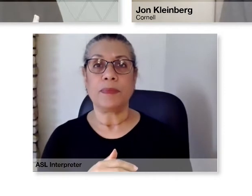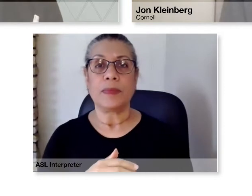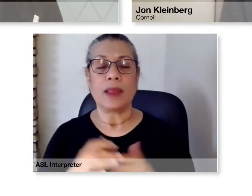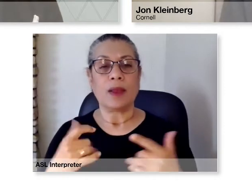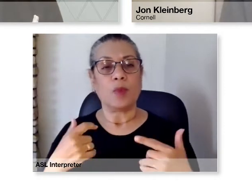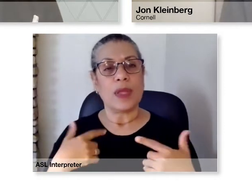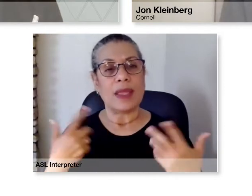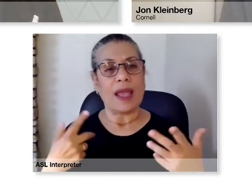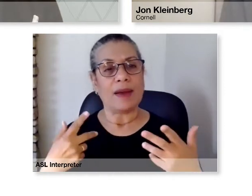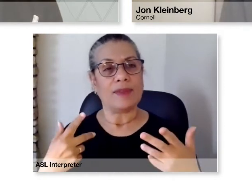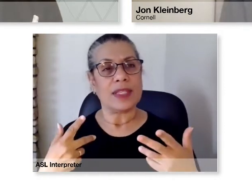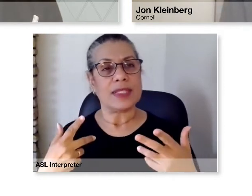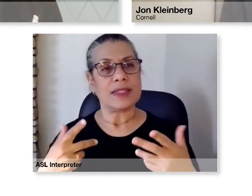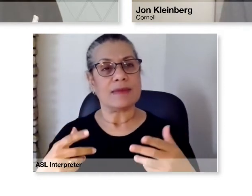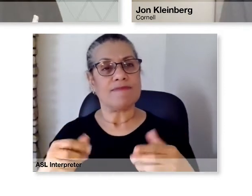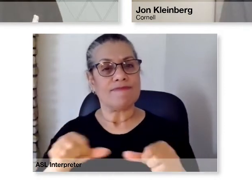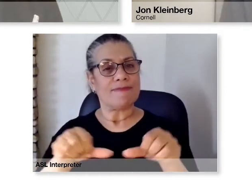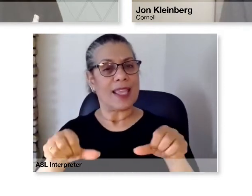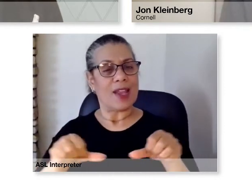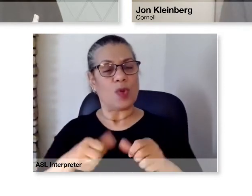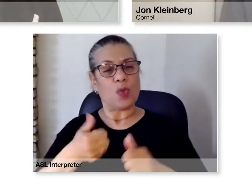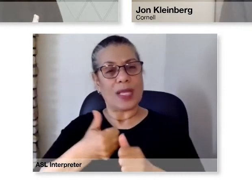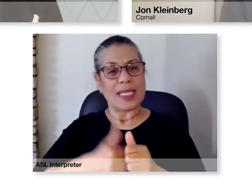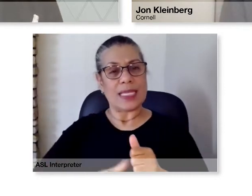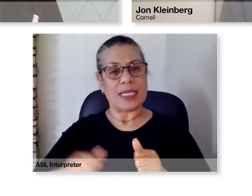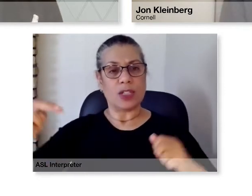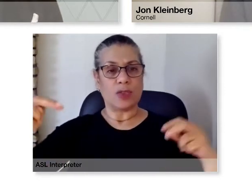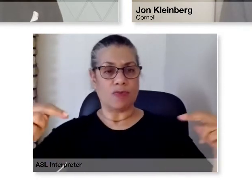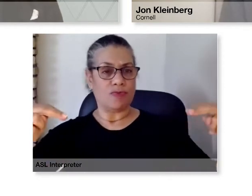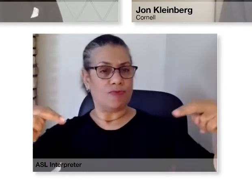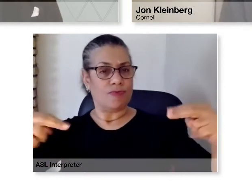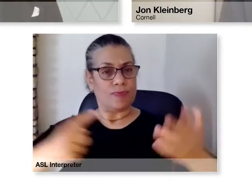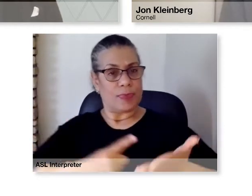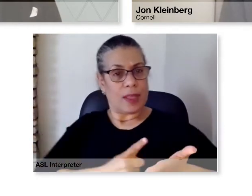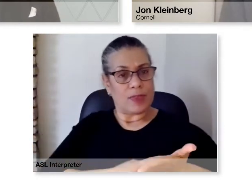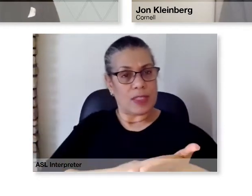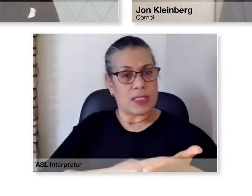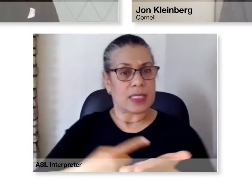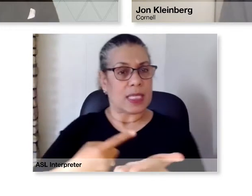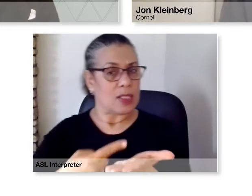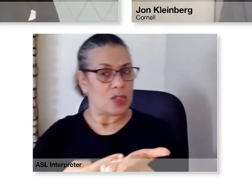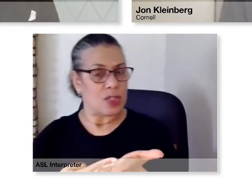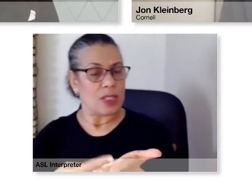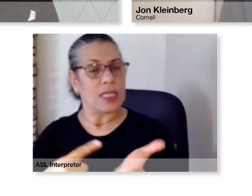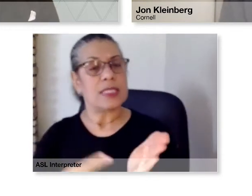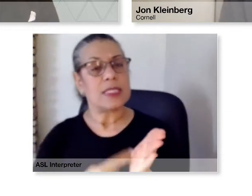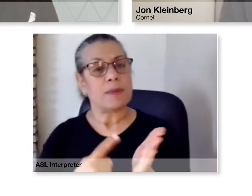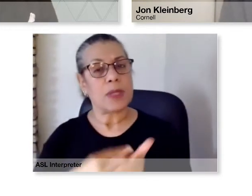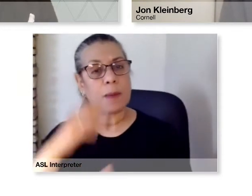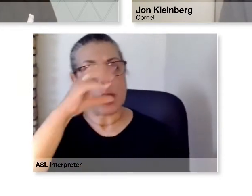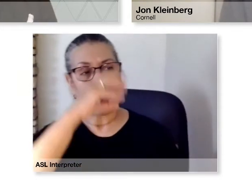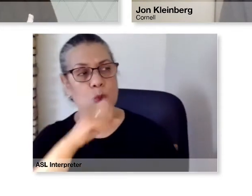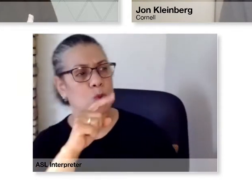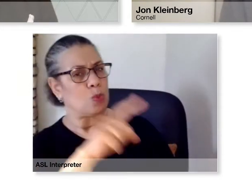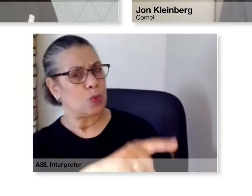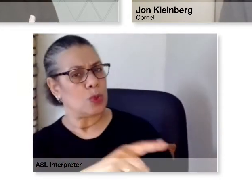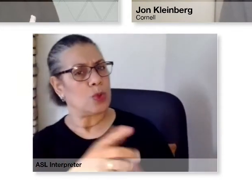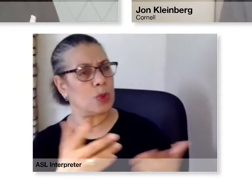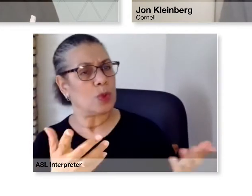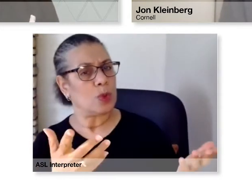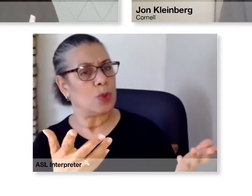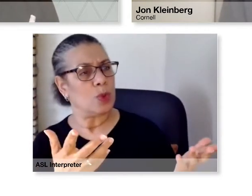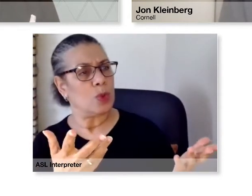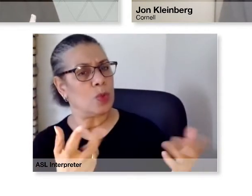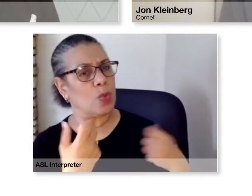that somehow I think each side of the discussion, has sometimes assumed that perhaps the other one was somehow trying to get